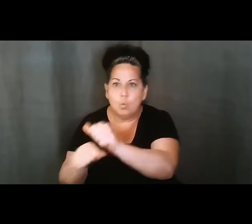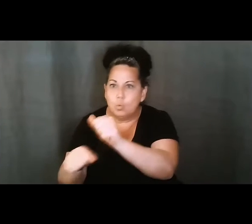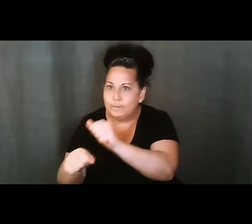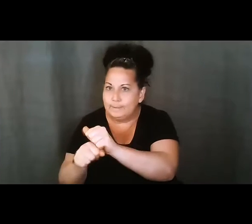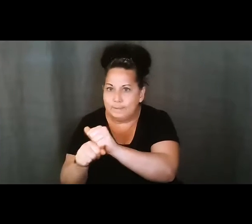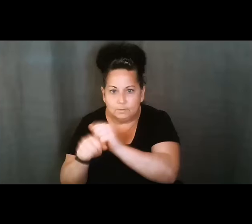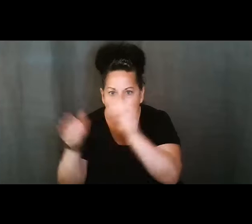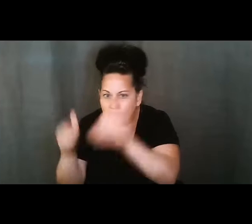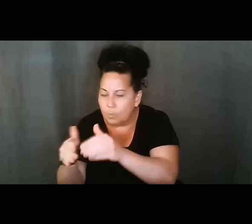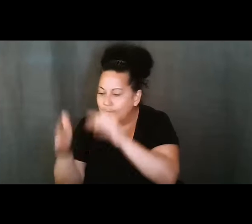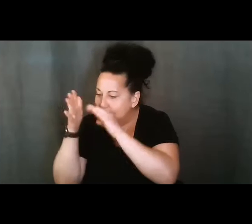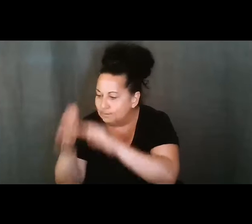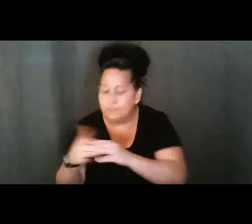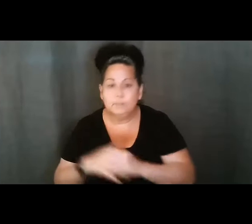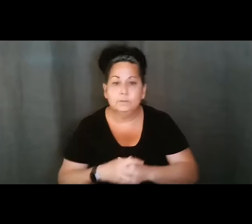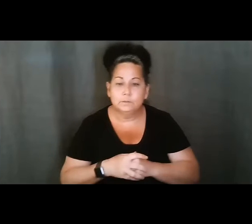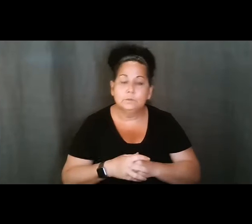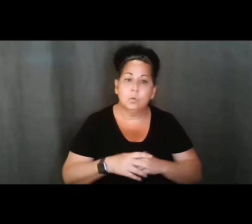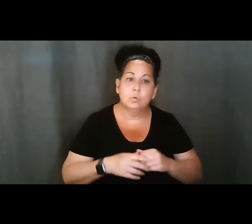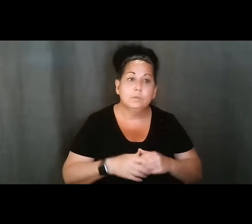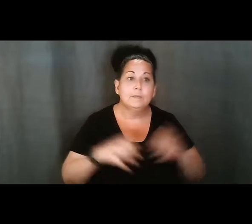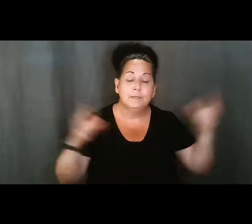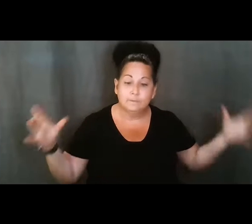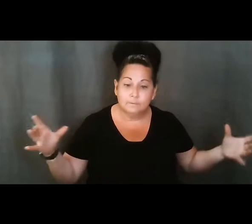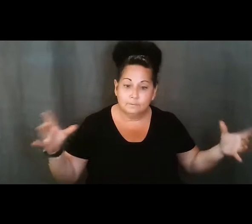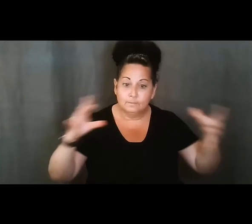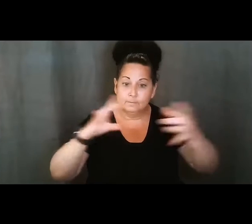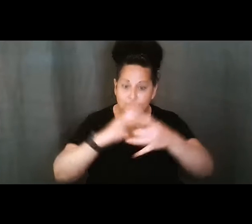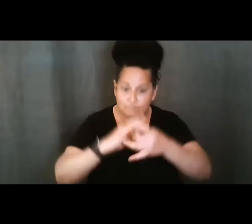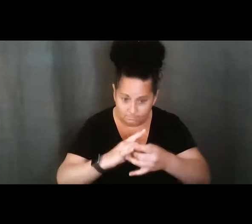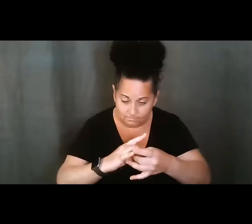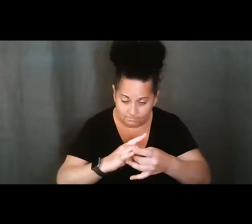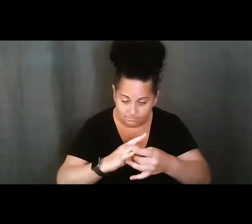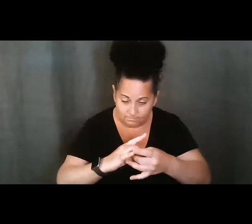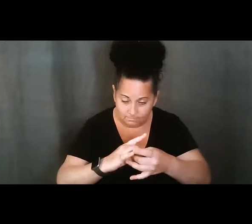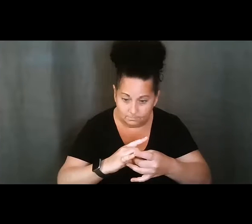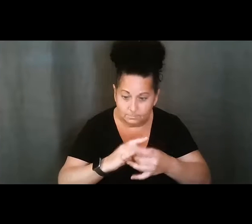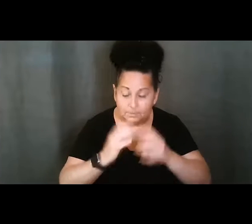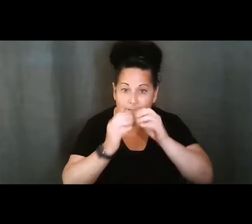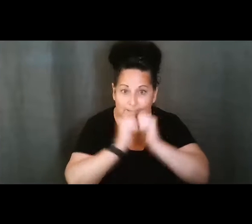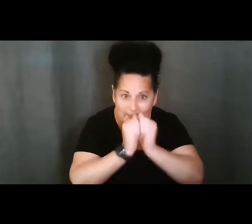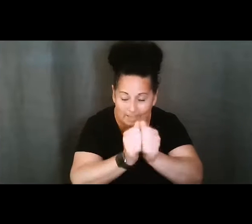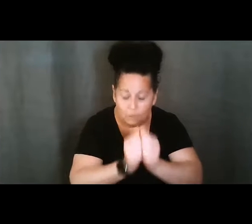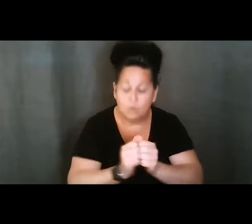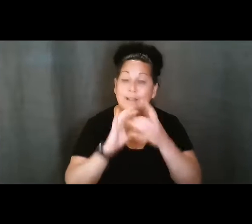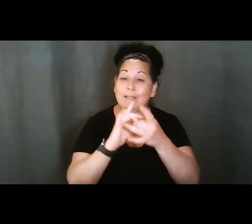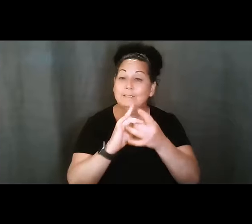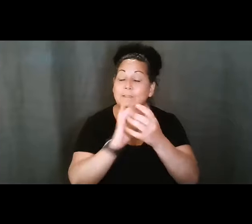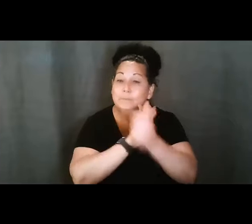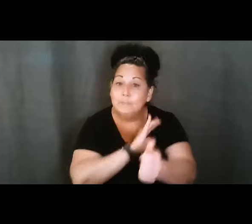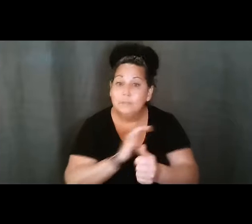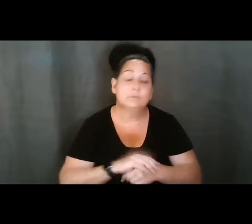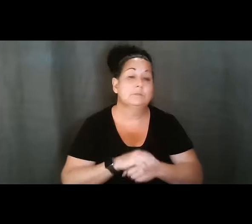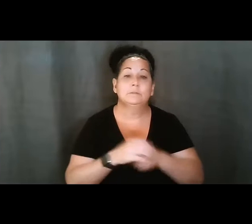now together and we're going to learn social emotional learning if we don't learn math. We're going to learn relationship skills. We're going to learn